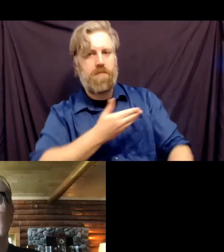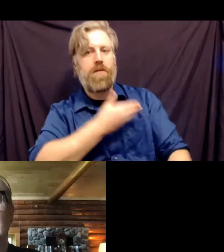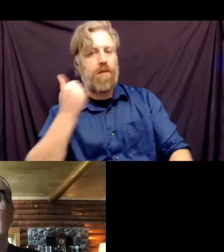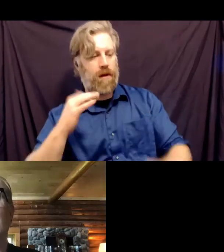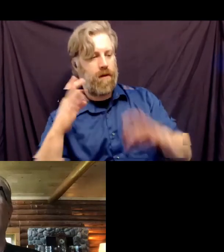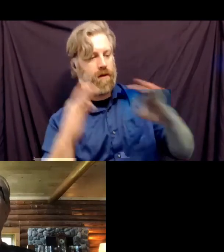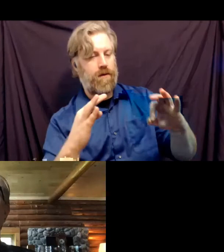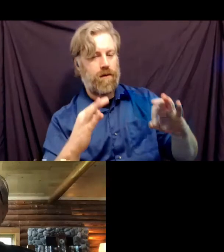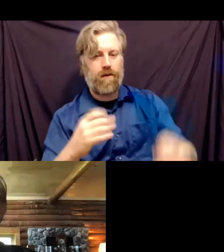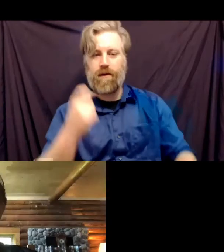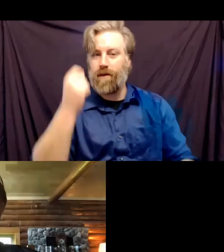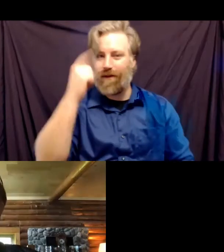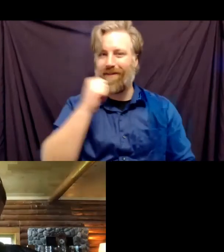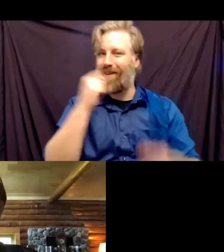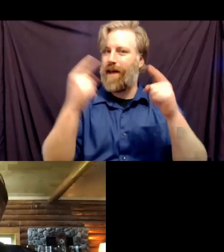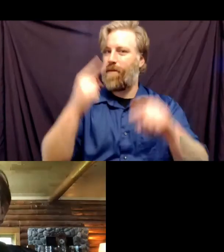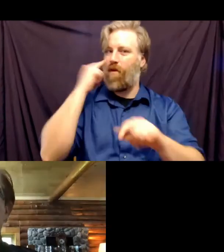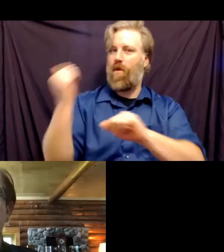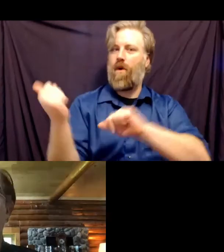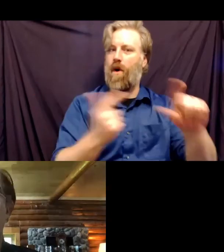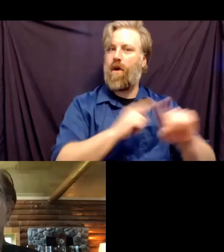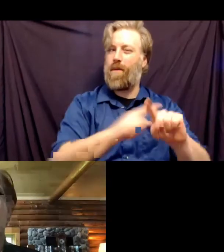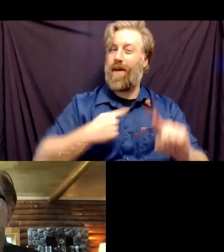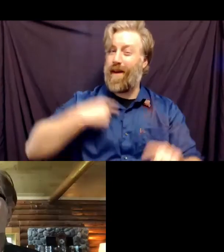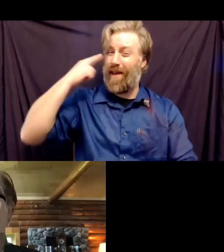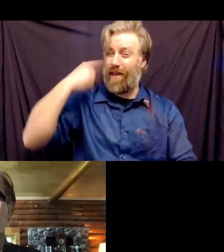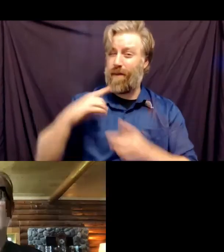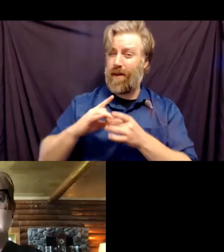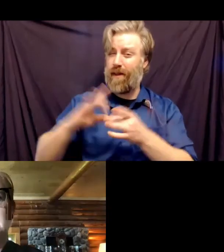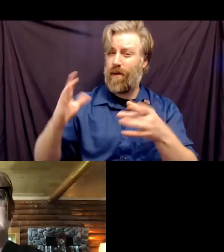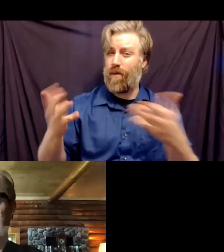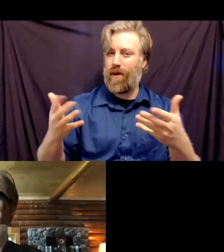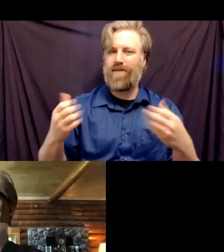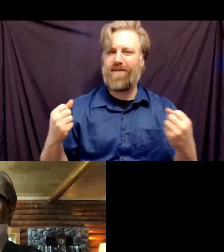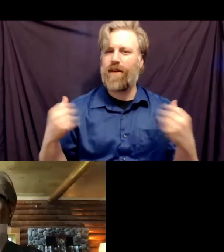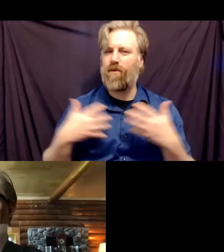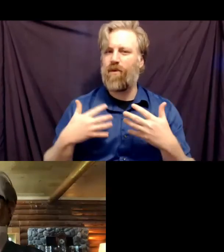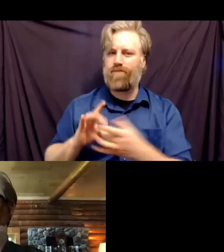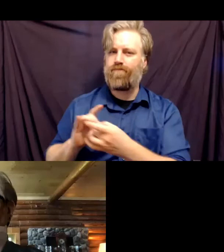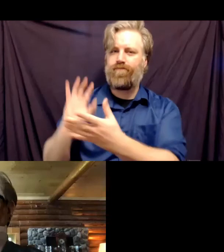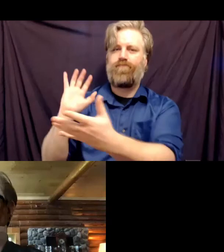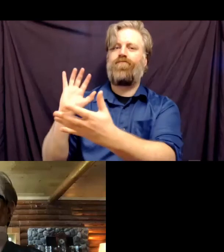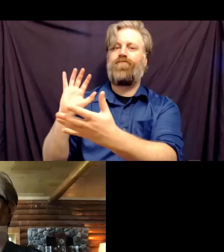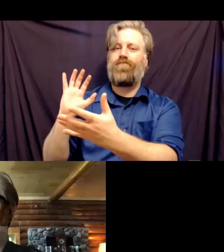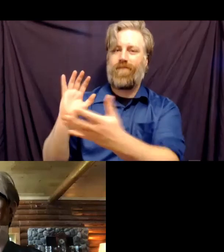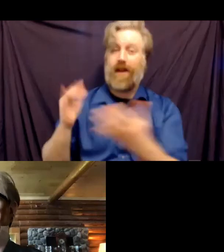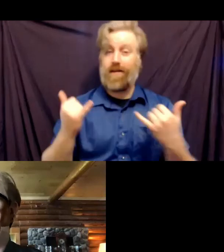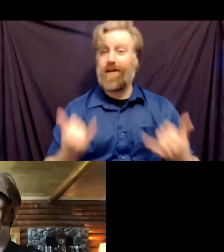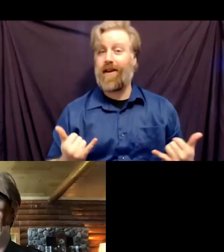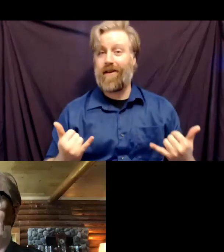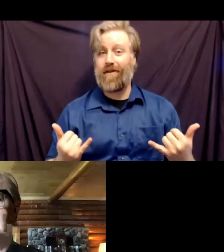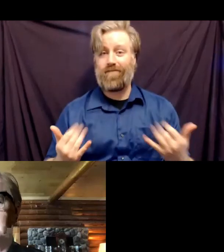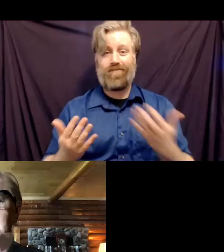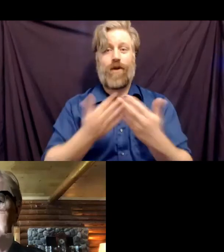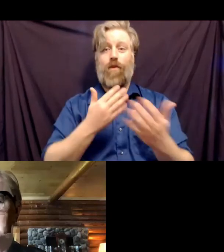with everybody, but I think I let go of my fear. I think that's just what it was. And now I'm just, whatever